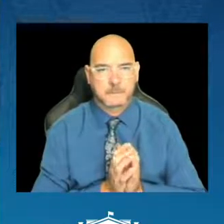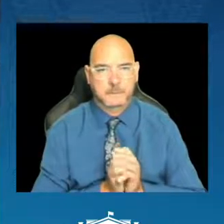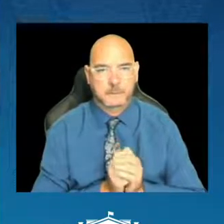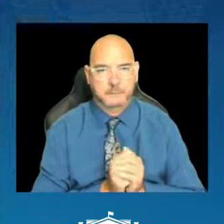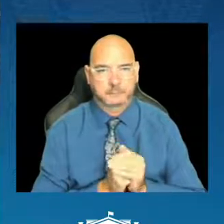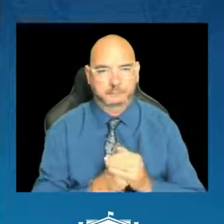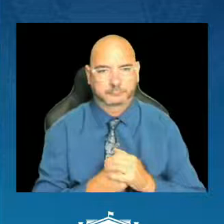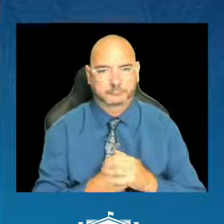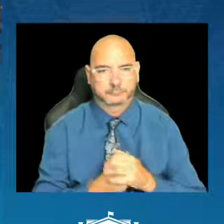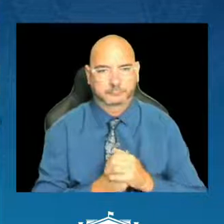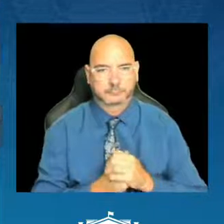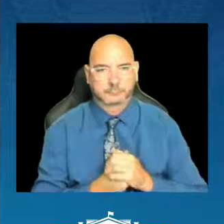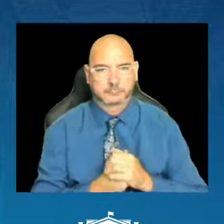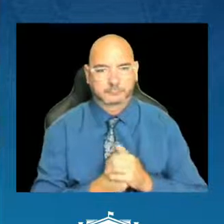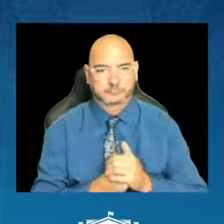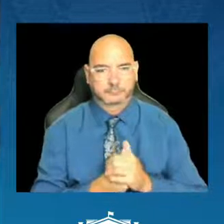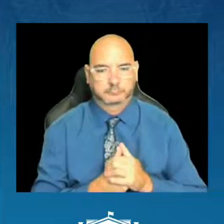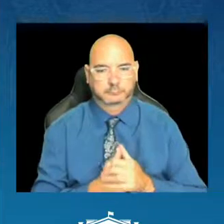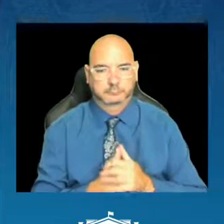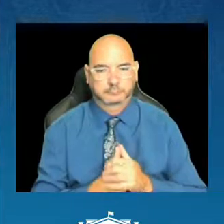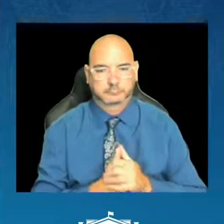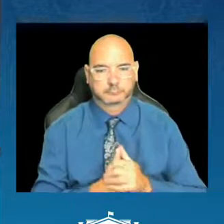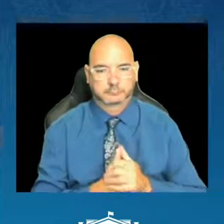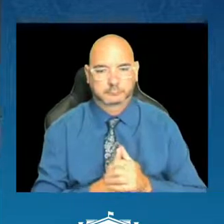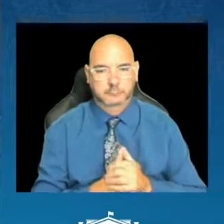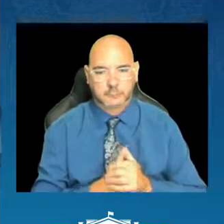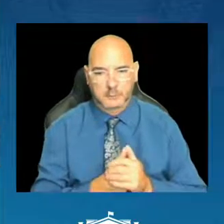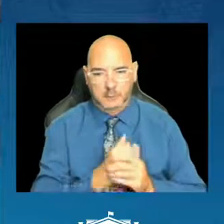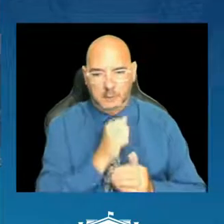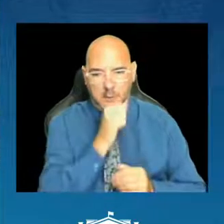What a beautiful room. It really is.